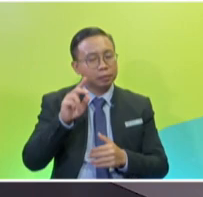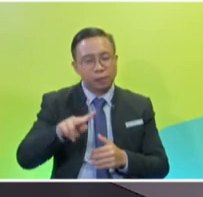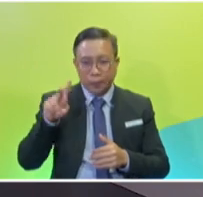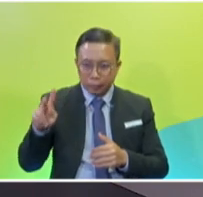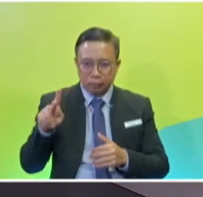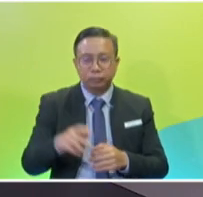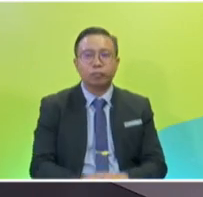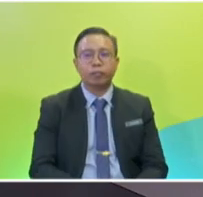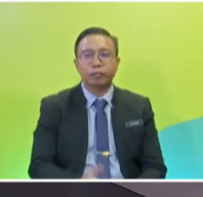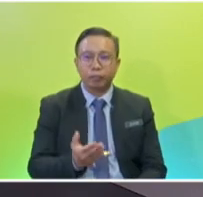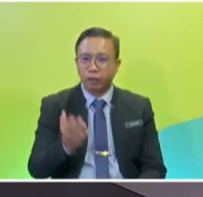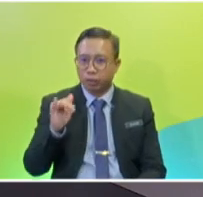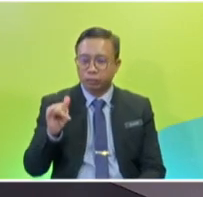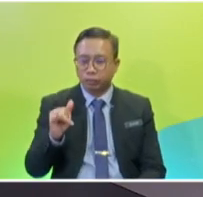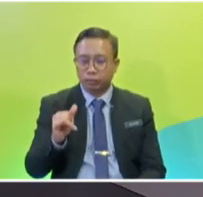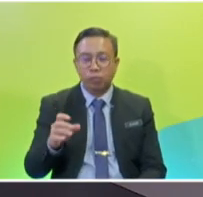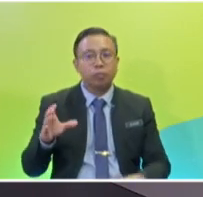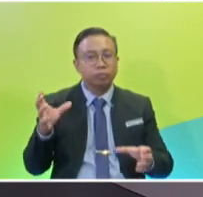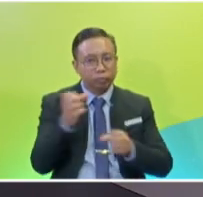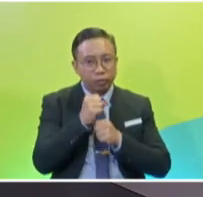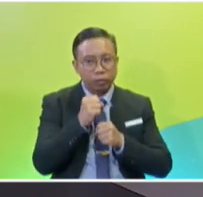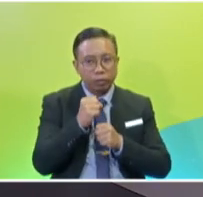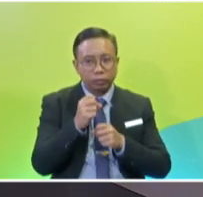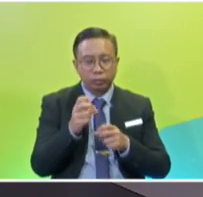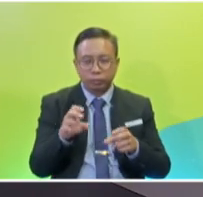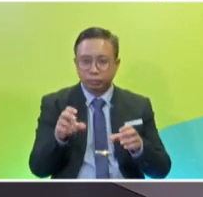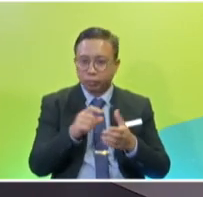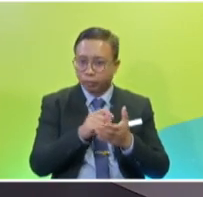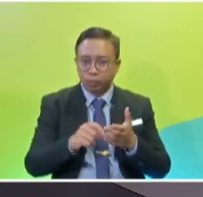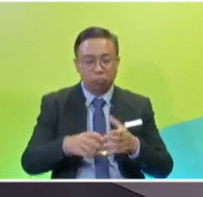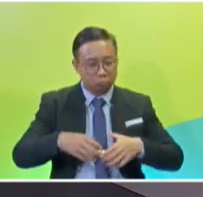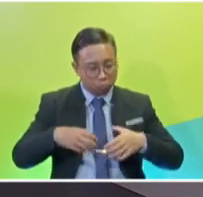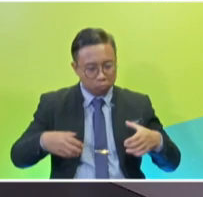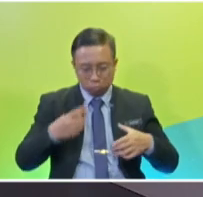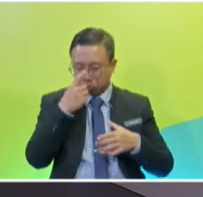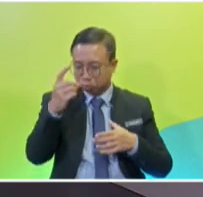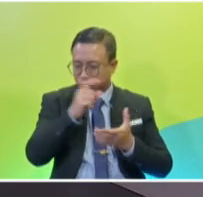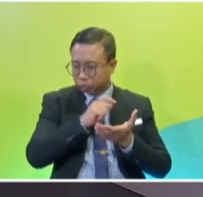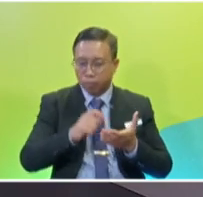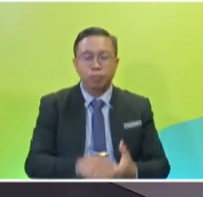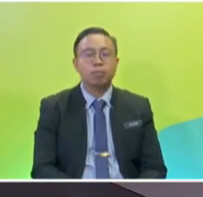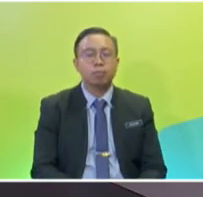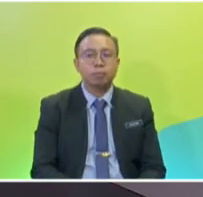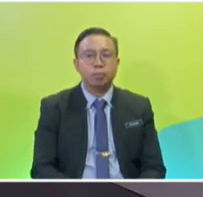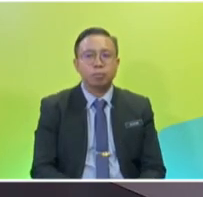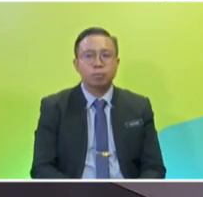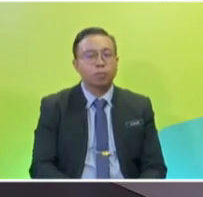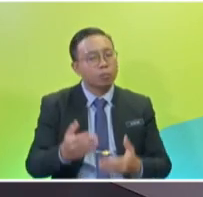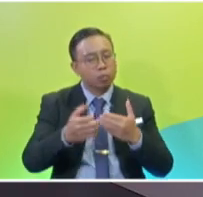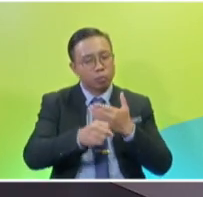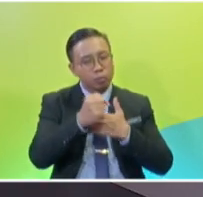here, they will take this challenge, dare to write. Oh. Now, earlier, we only asked them